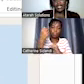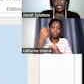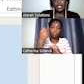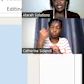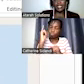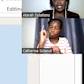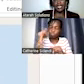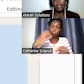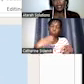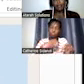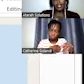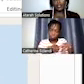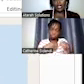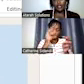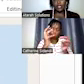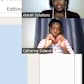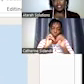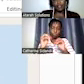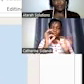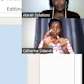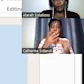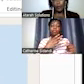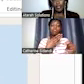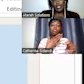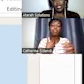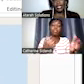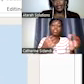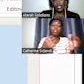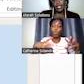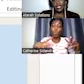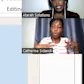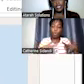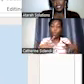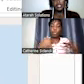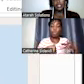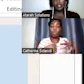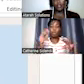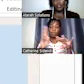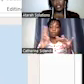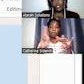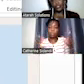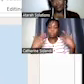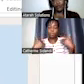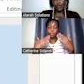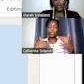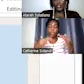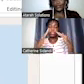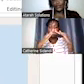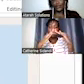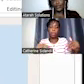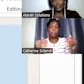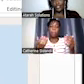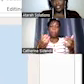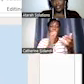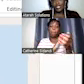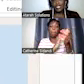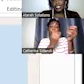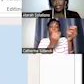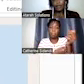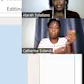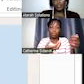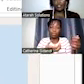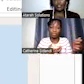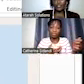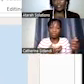holiday, Fina Gardens is there. Balcon Housing is there for your property and real estate. Stallion Construction for all your construction